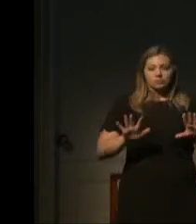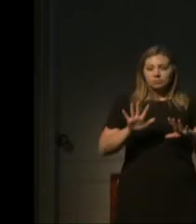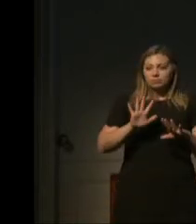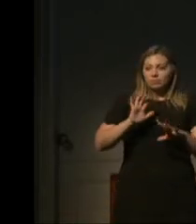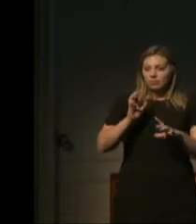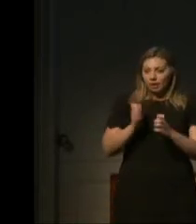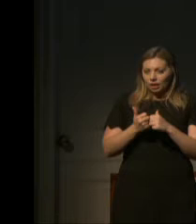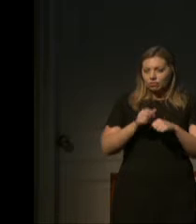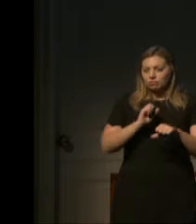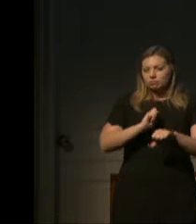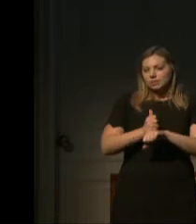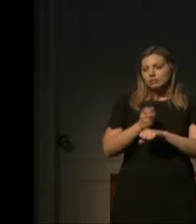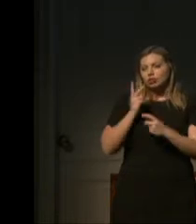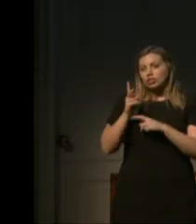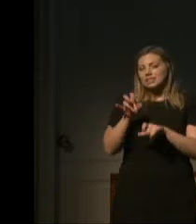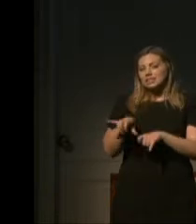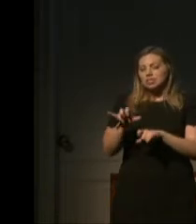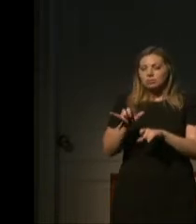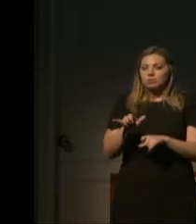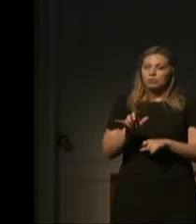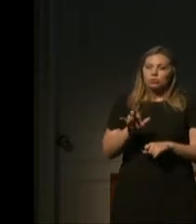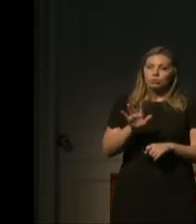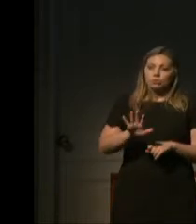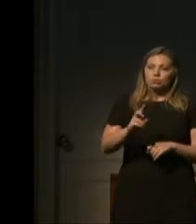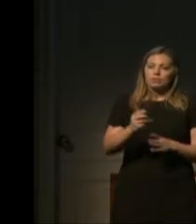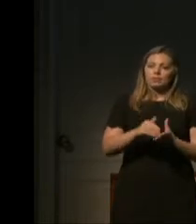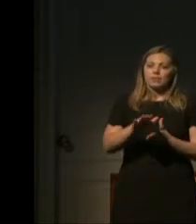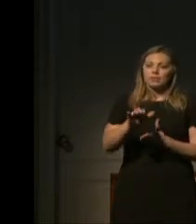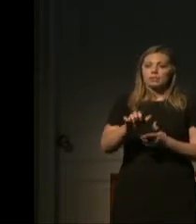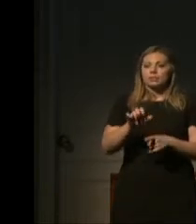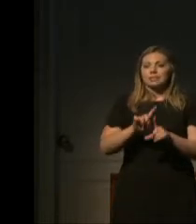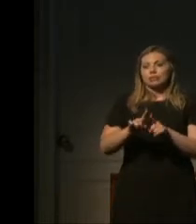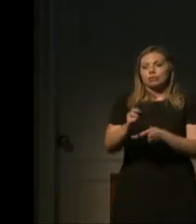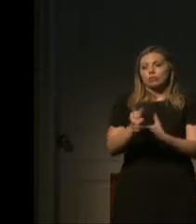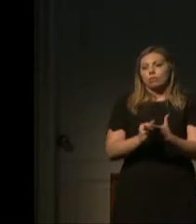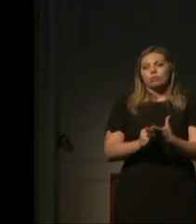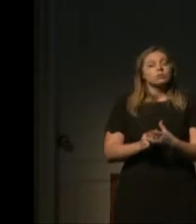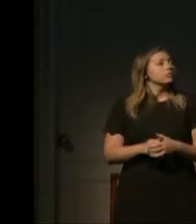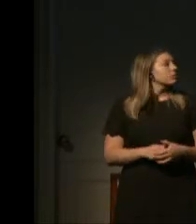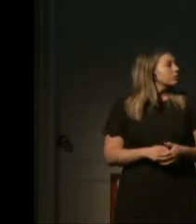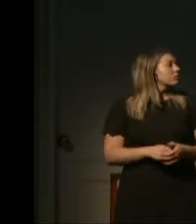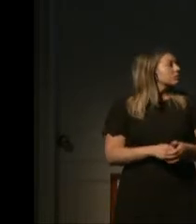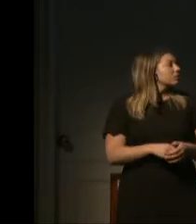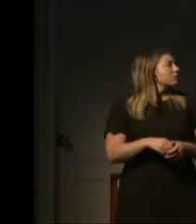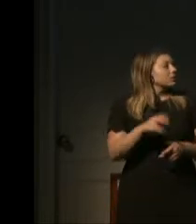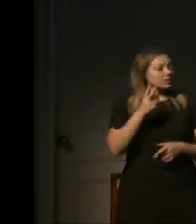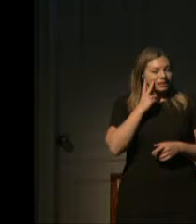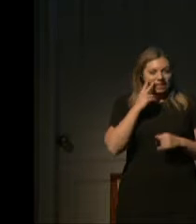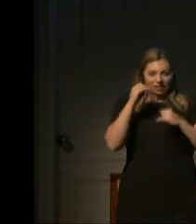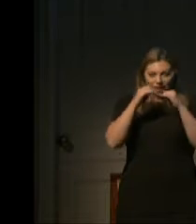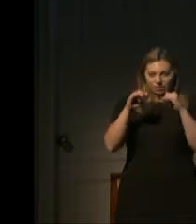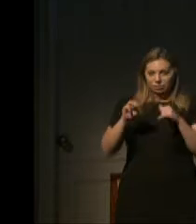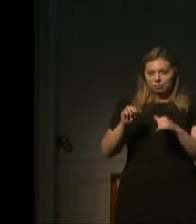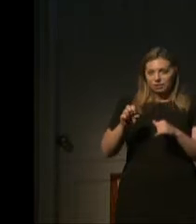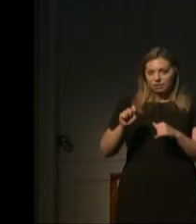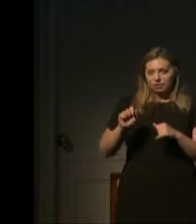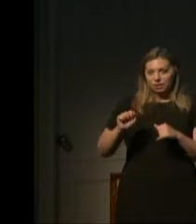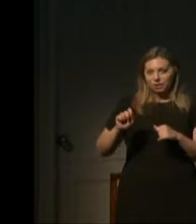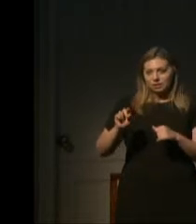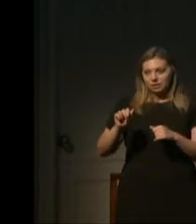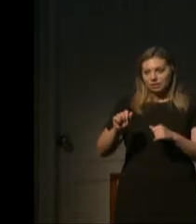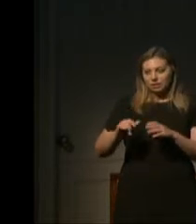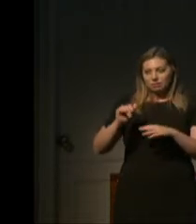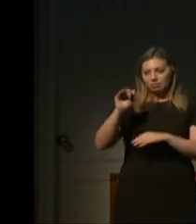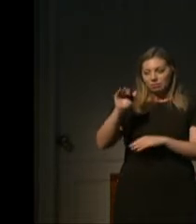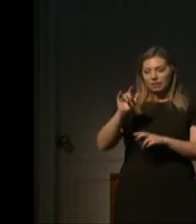visual similarity. This is all 15,000 works of art. You can see a line of metadata up above that can sort and